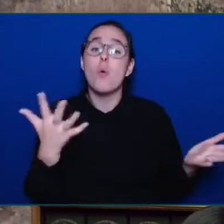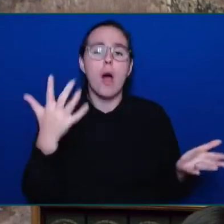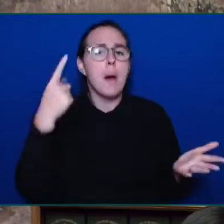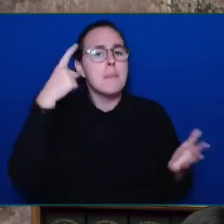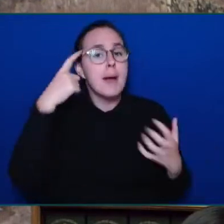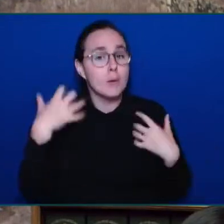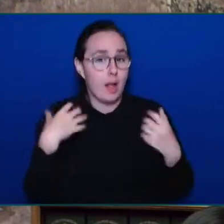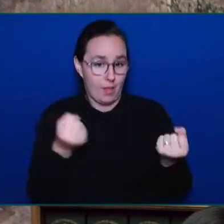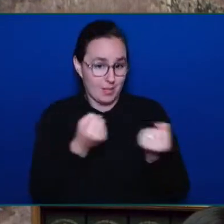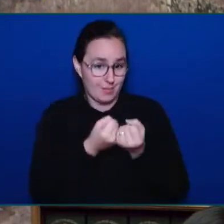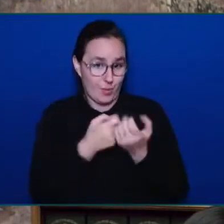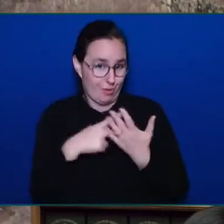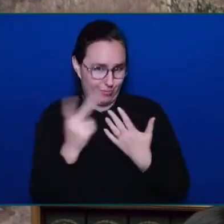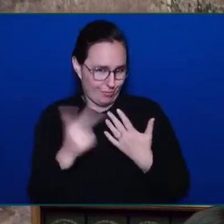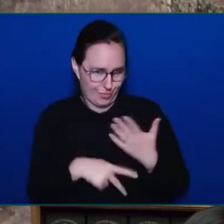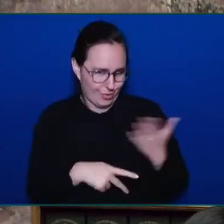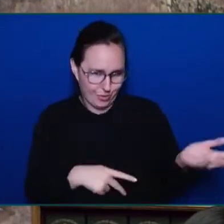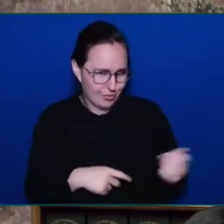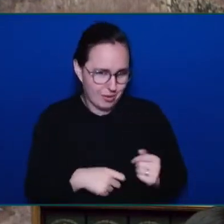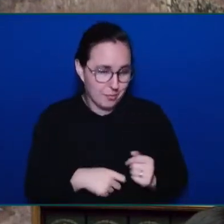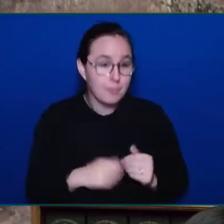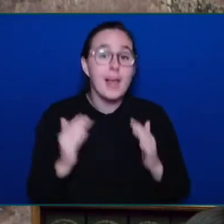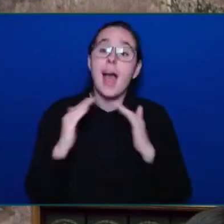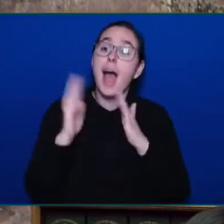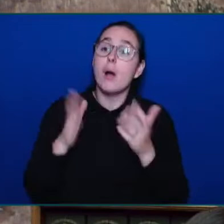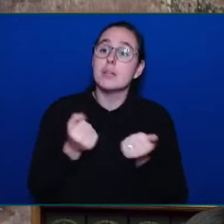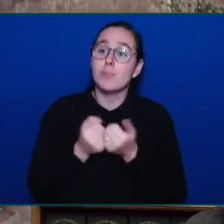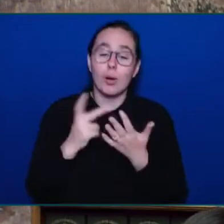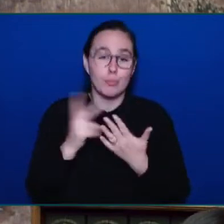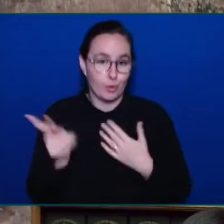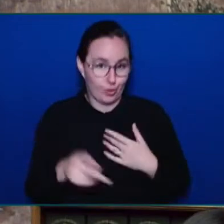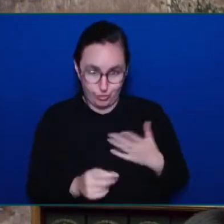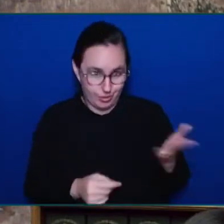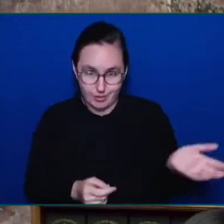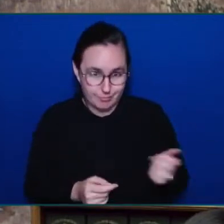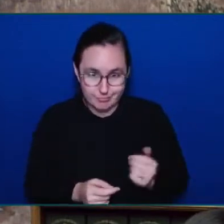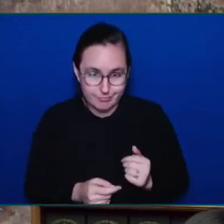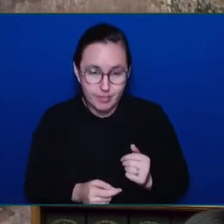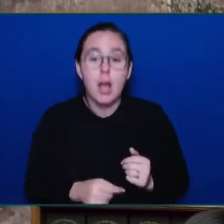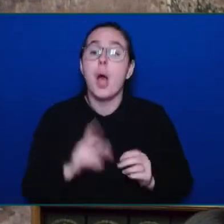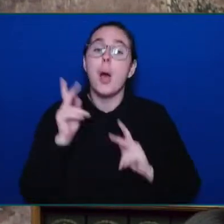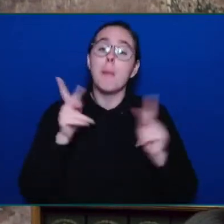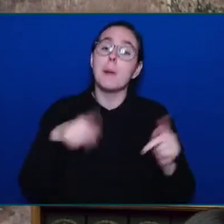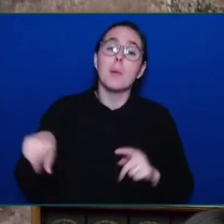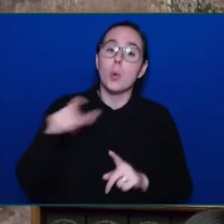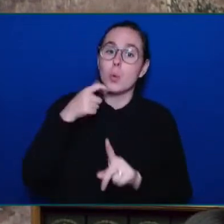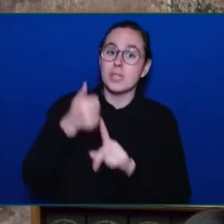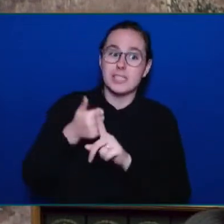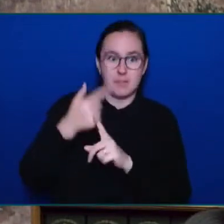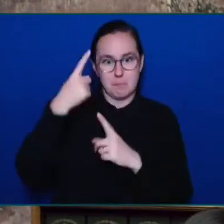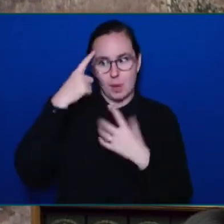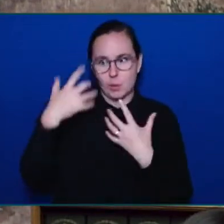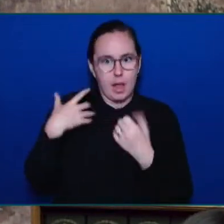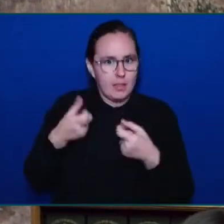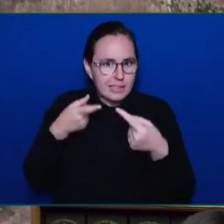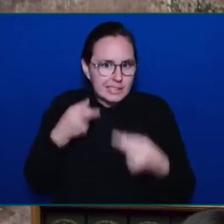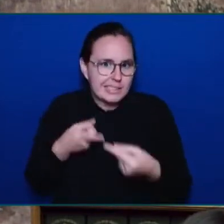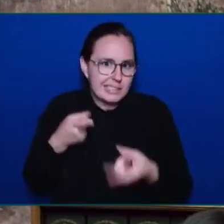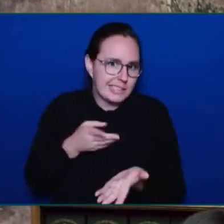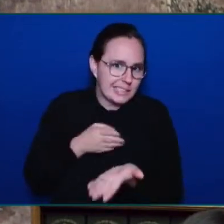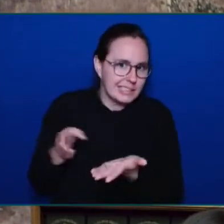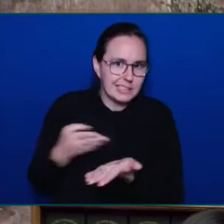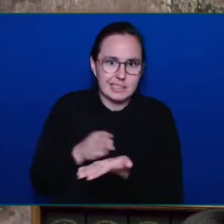mental health who are committing some of the challenges or committing some of the crimes that we've seen in communities across this province that she talks